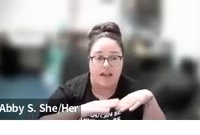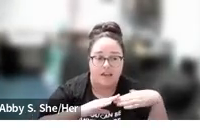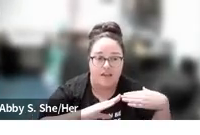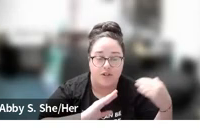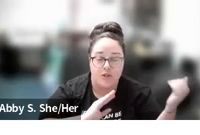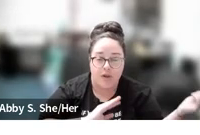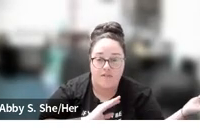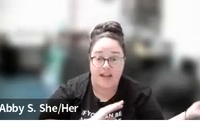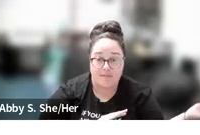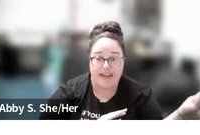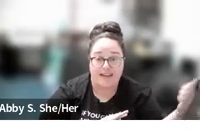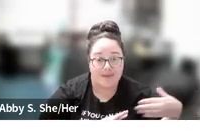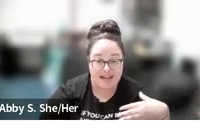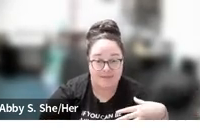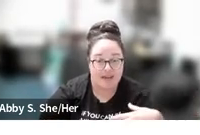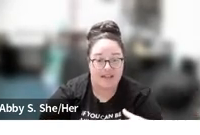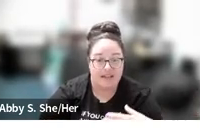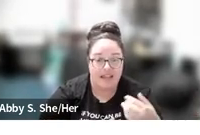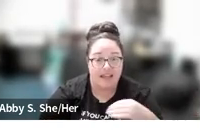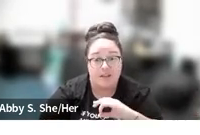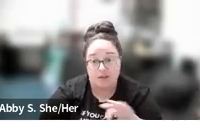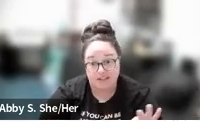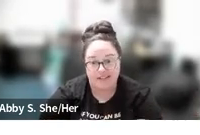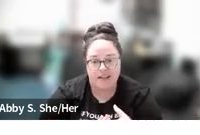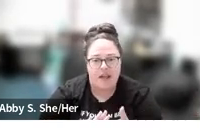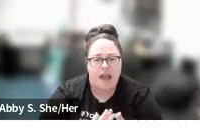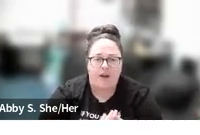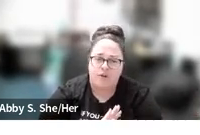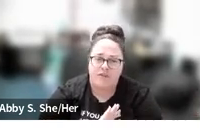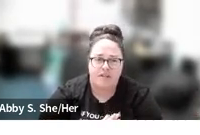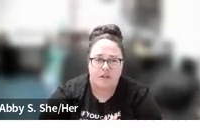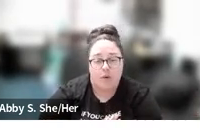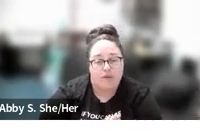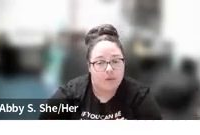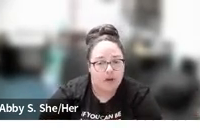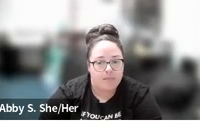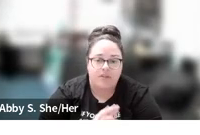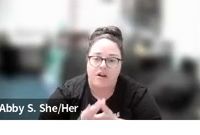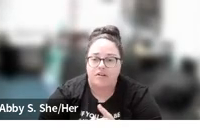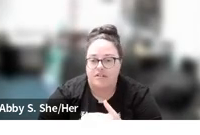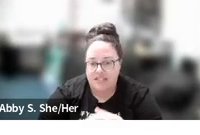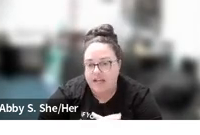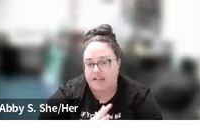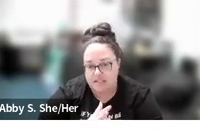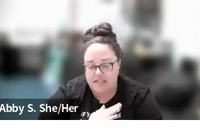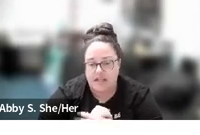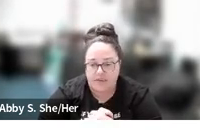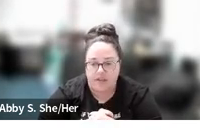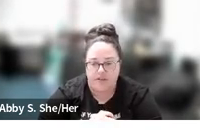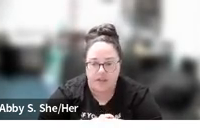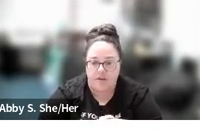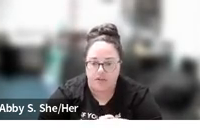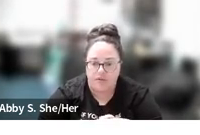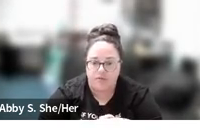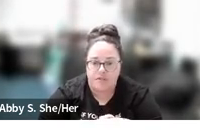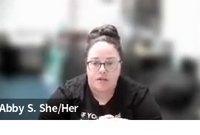like I do have an iPad with an Apple Pen and I love it. I don't know if there's an equivalent one, but there are styluses out